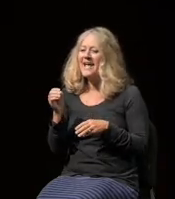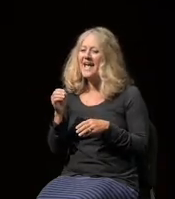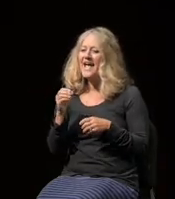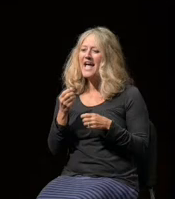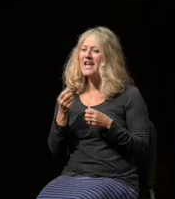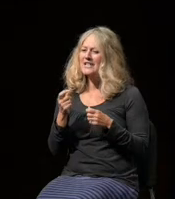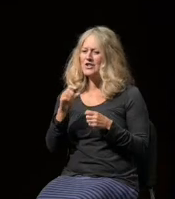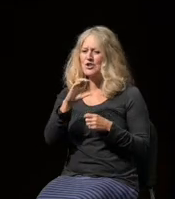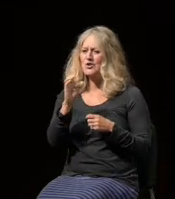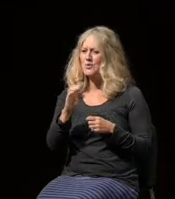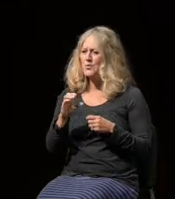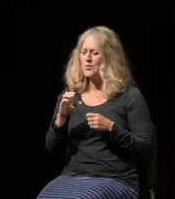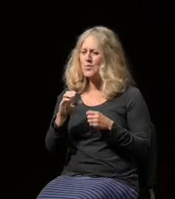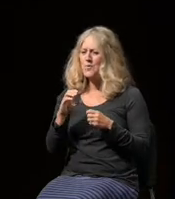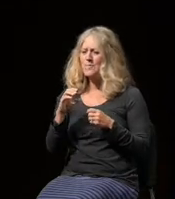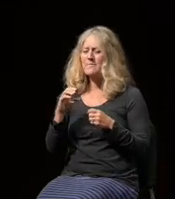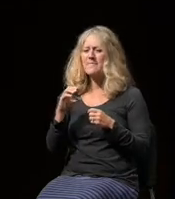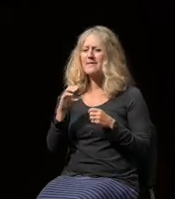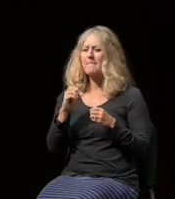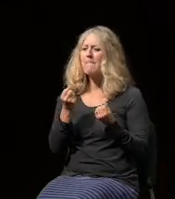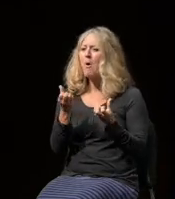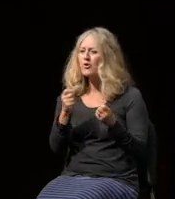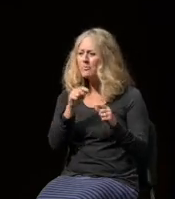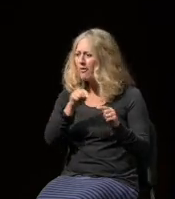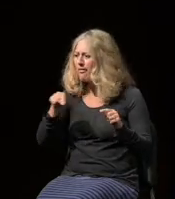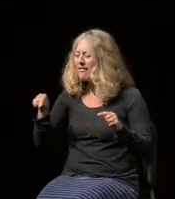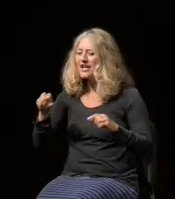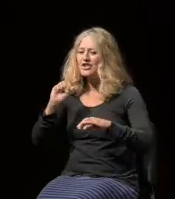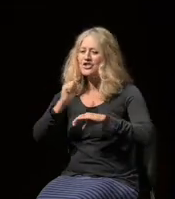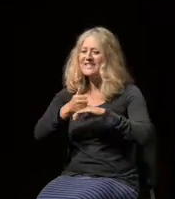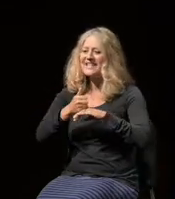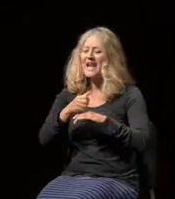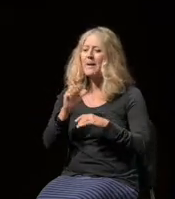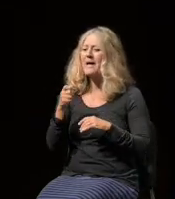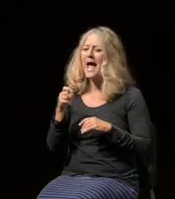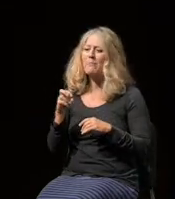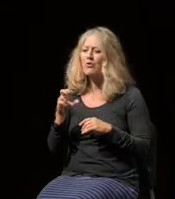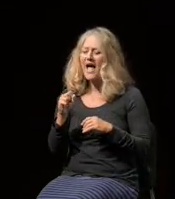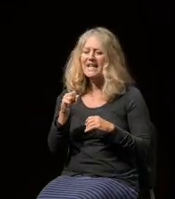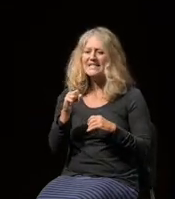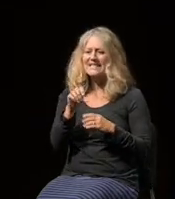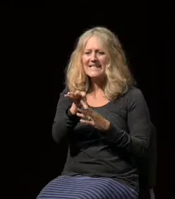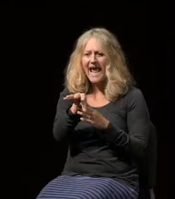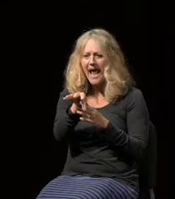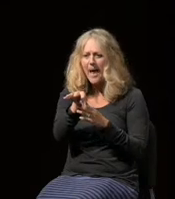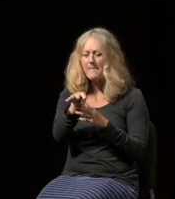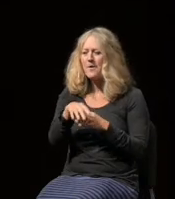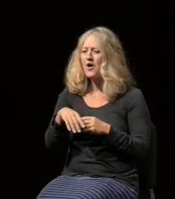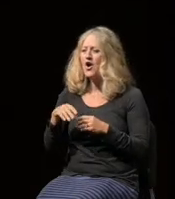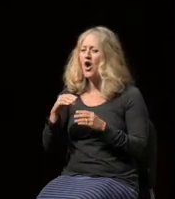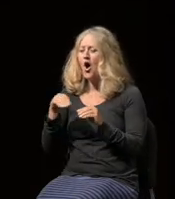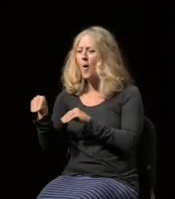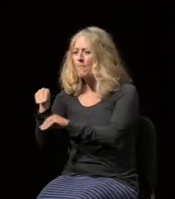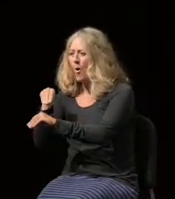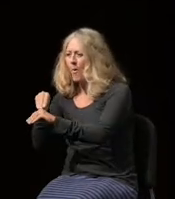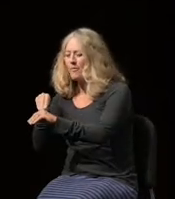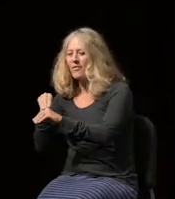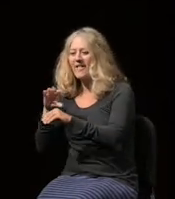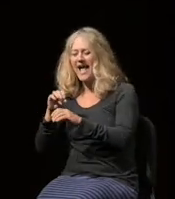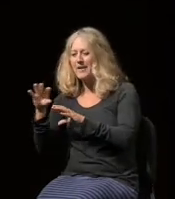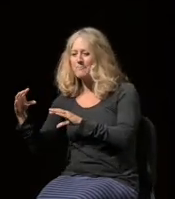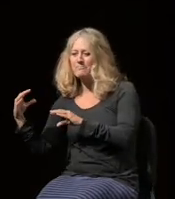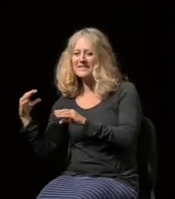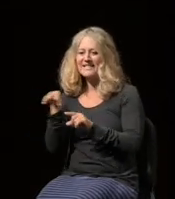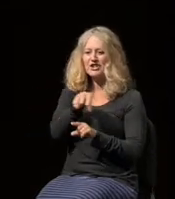Zoom cameras. She set up an apparatus cam, a mobile and positioned right next to whatever